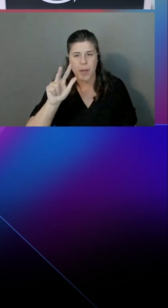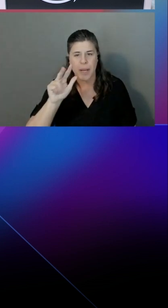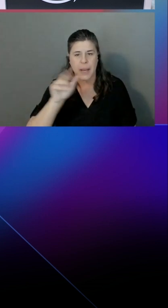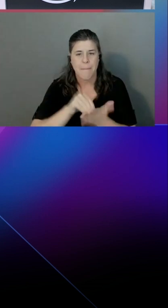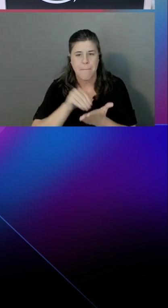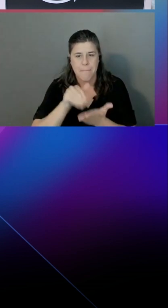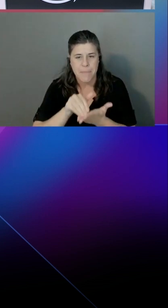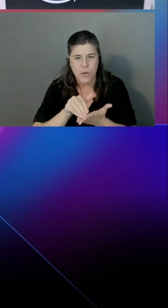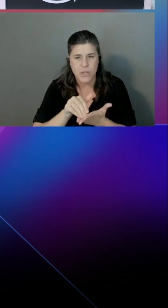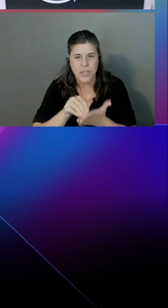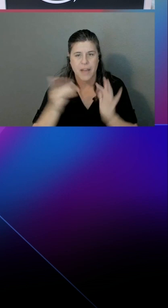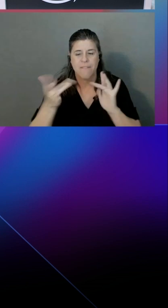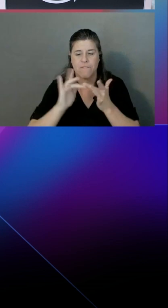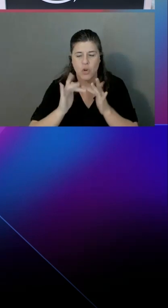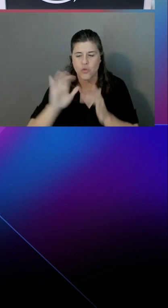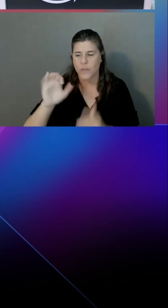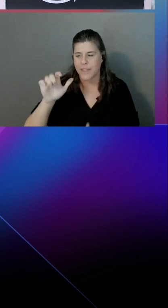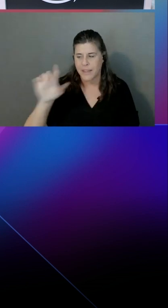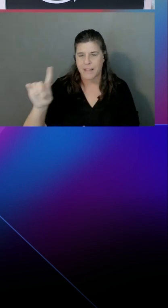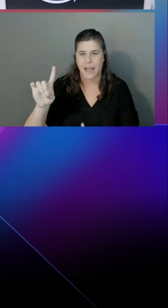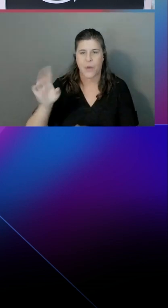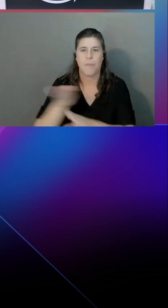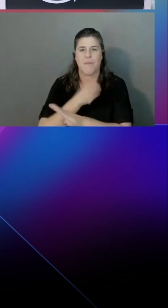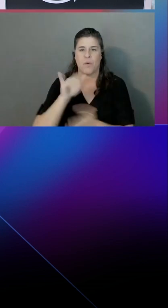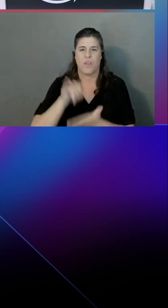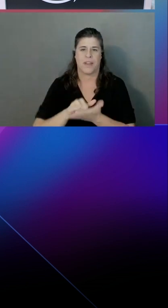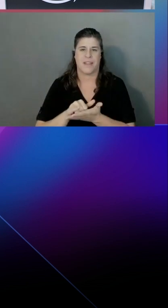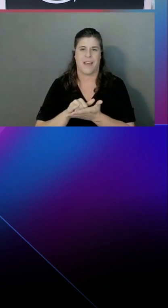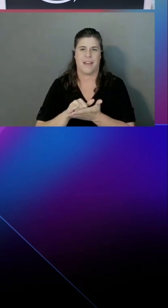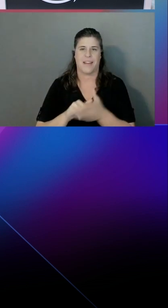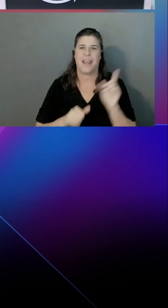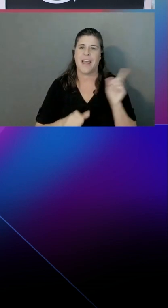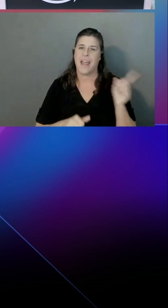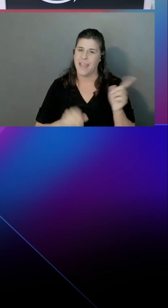in the cloud before they did that, and that uses